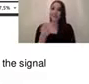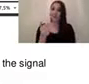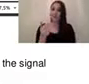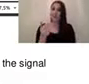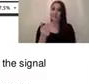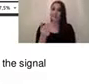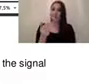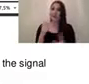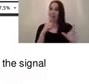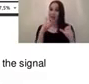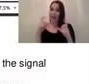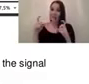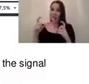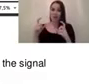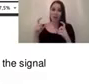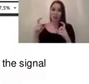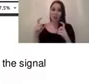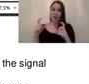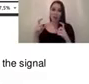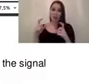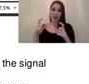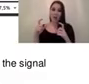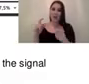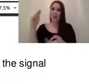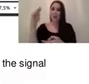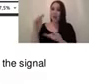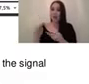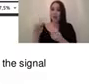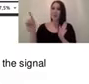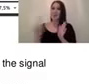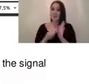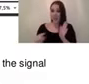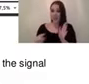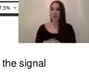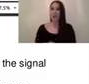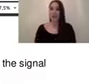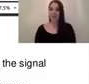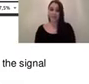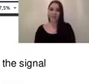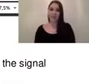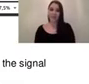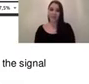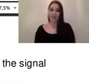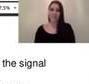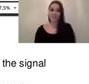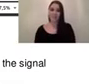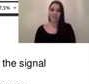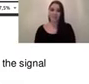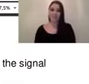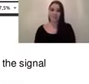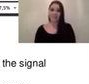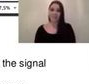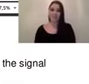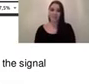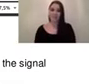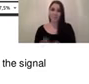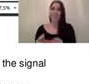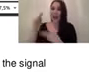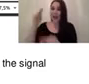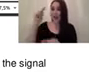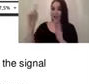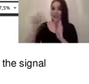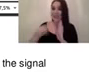have a low signal to noise ratio, sorry, a low. The higher the signal to noise ratio, the better. What